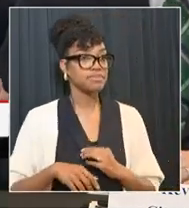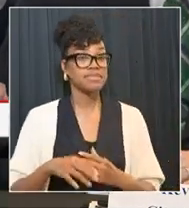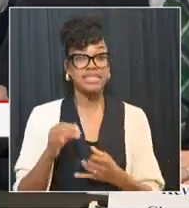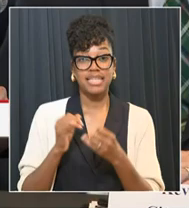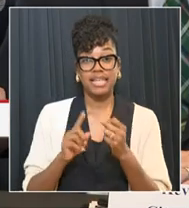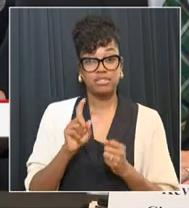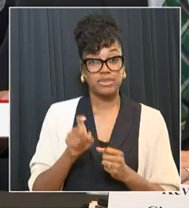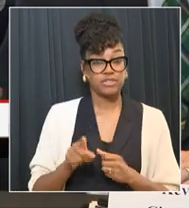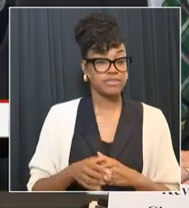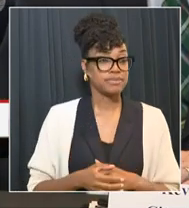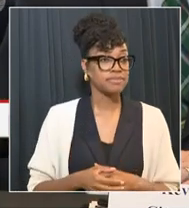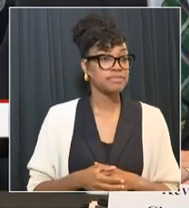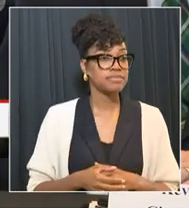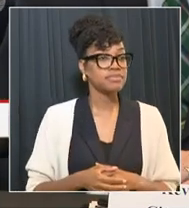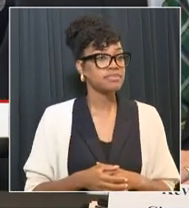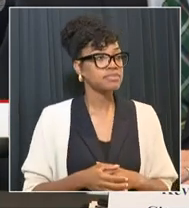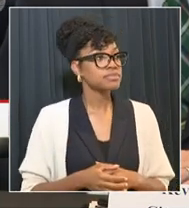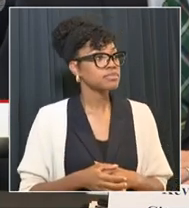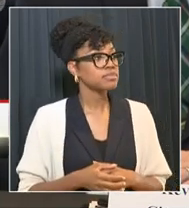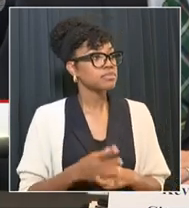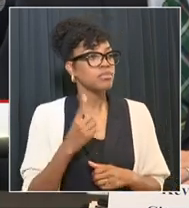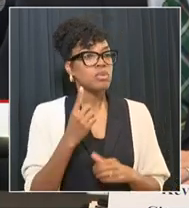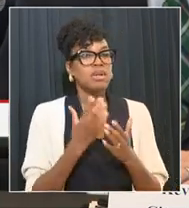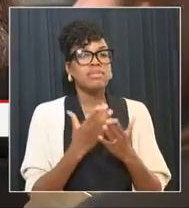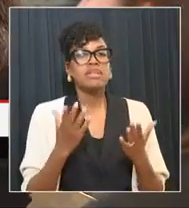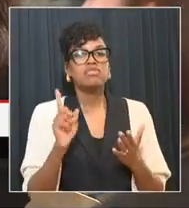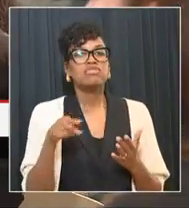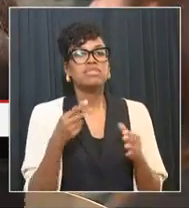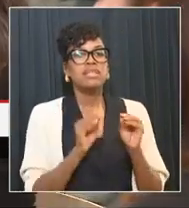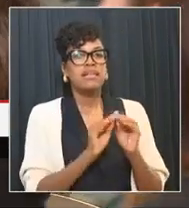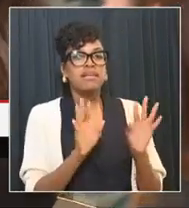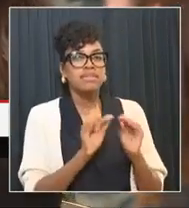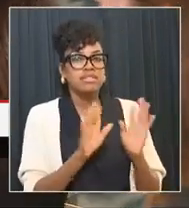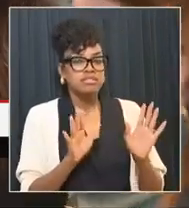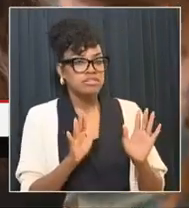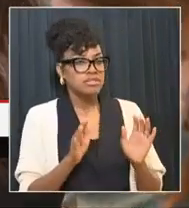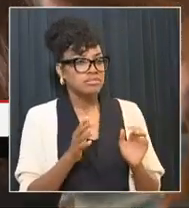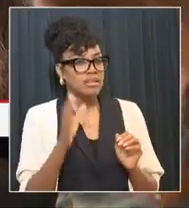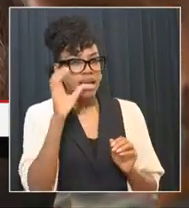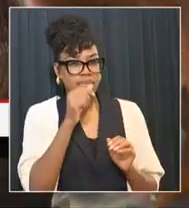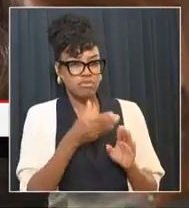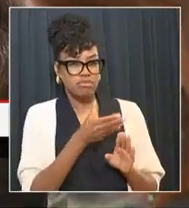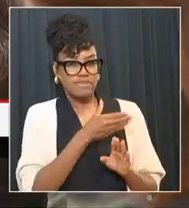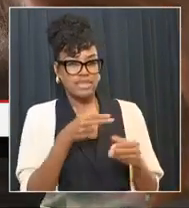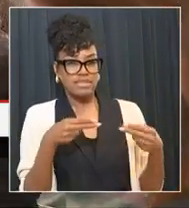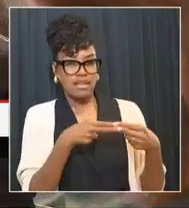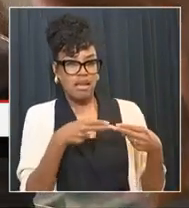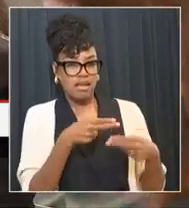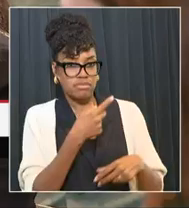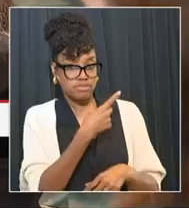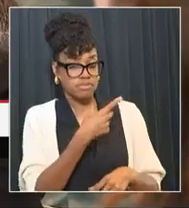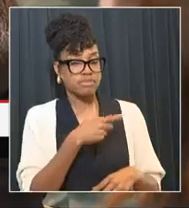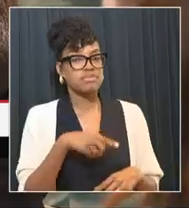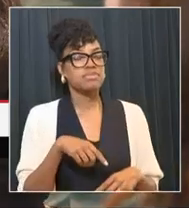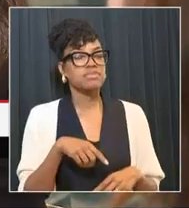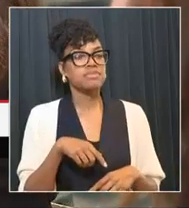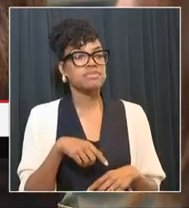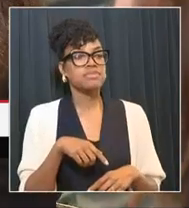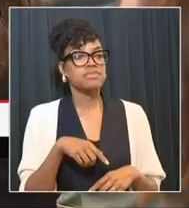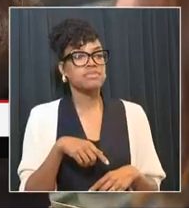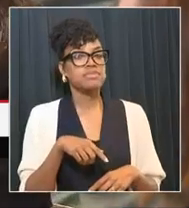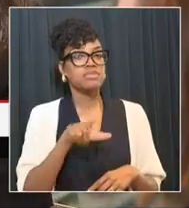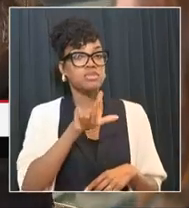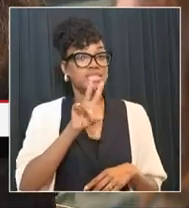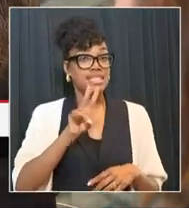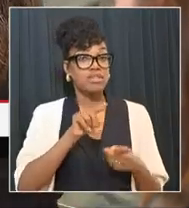Yep. One thing on just a point of clarity on, I guess it was the previous slide. There is for the 27